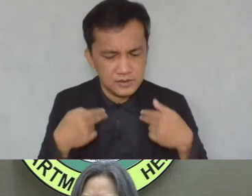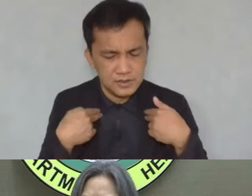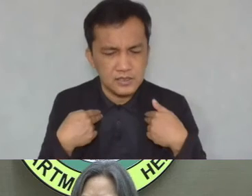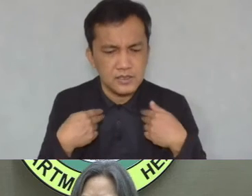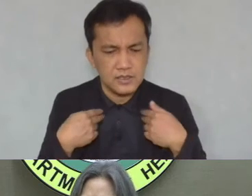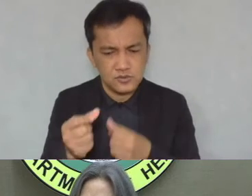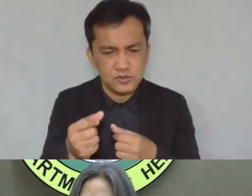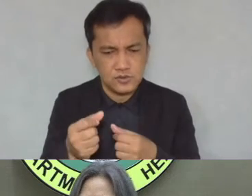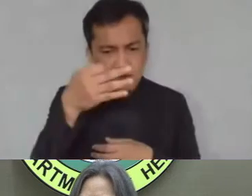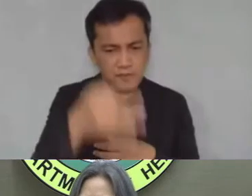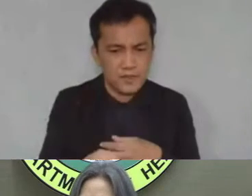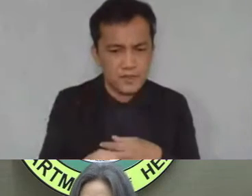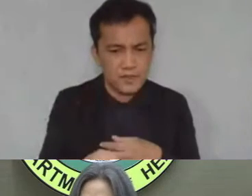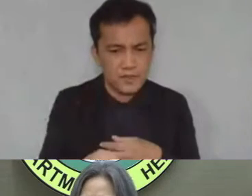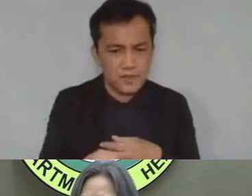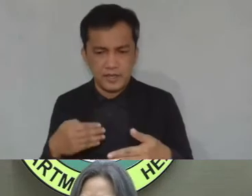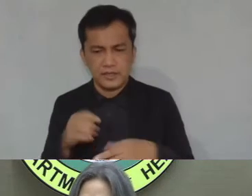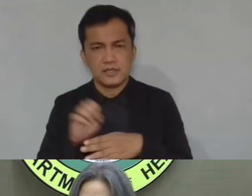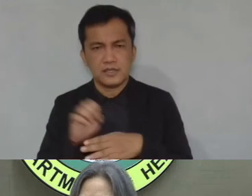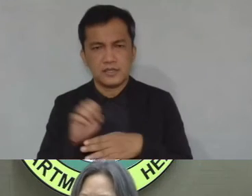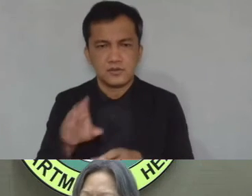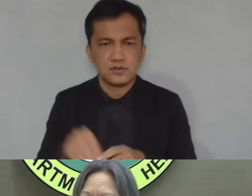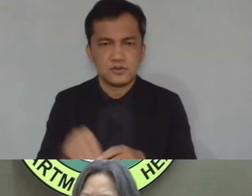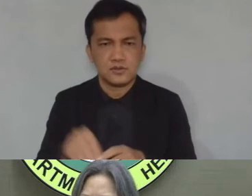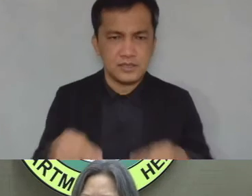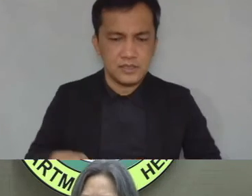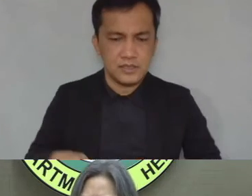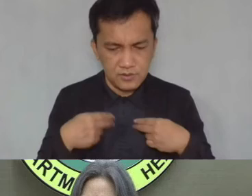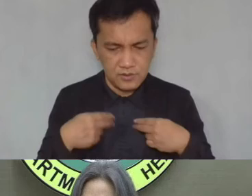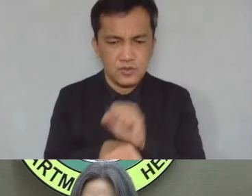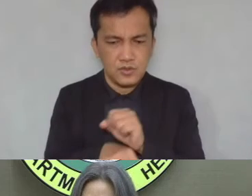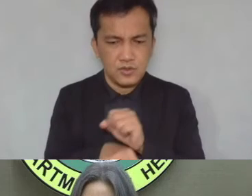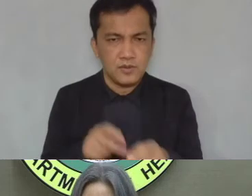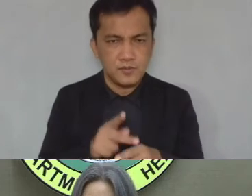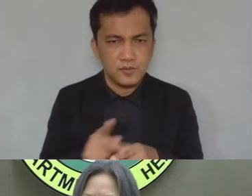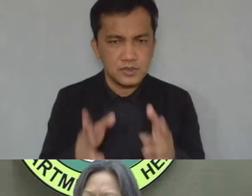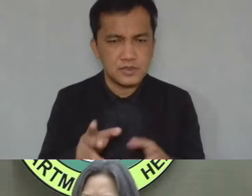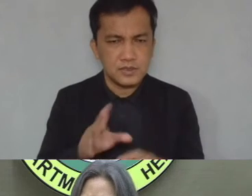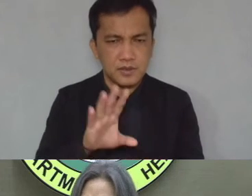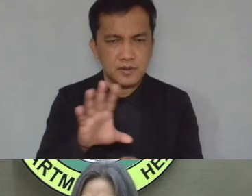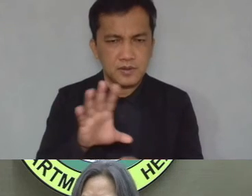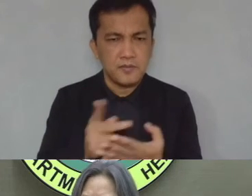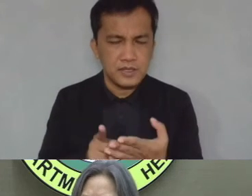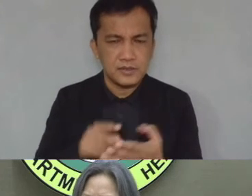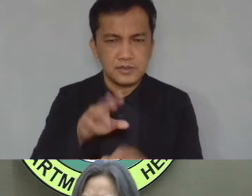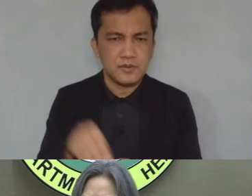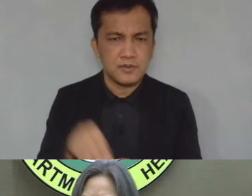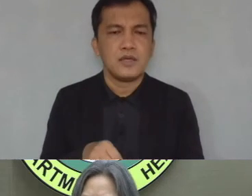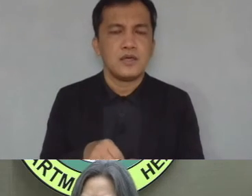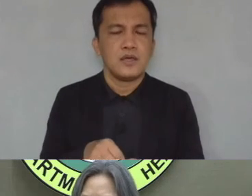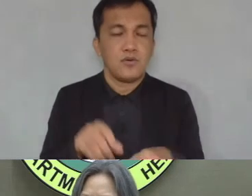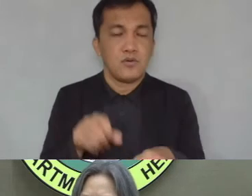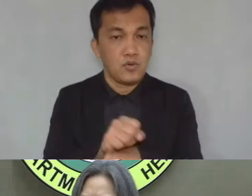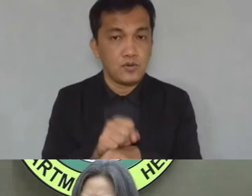telehealth solutions from back end to front end, including the non-health workers, professionals, are considered part